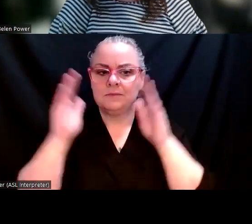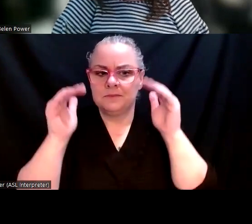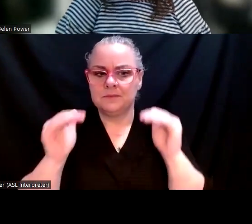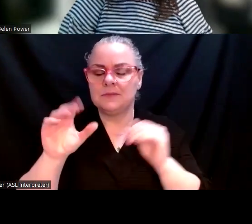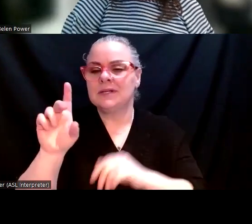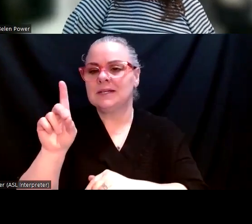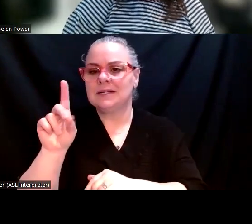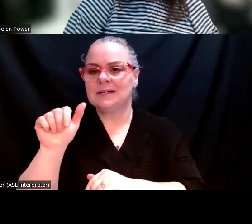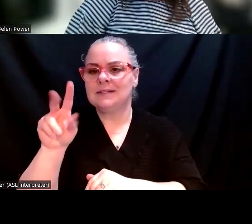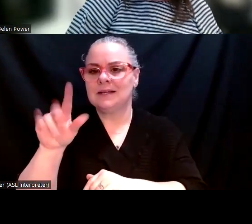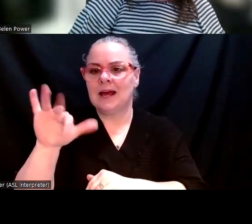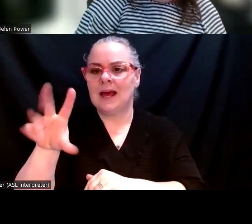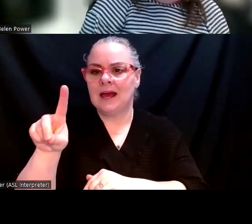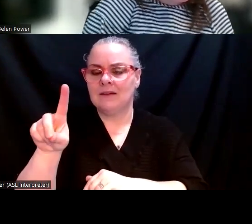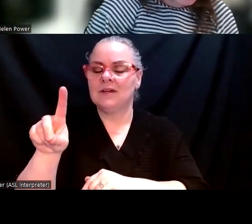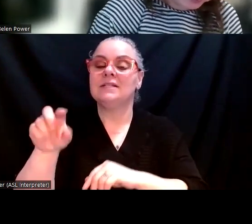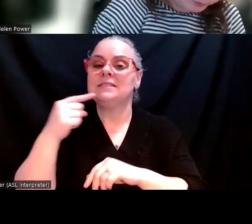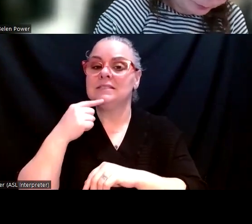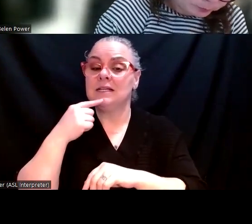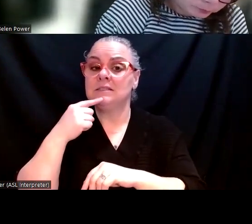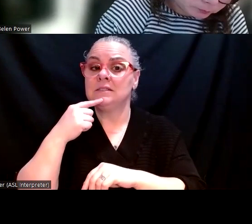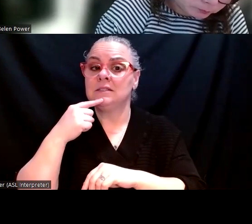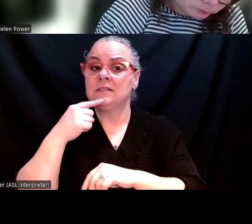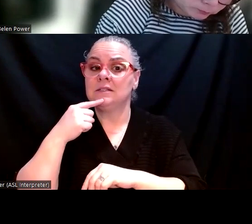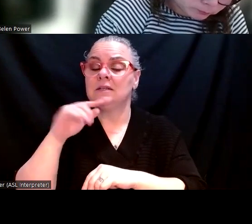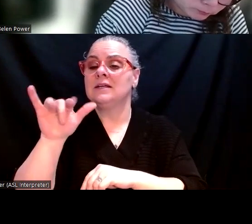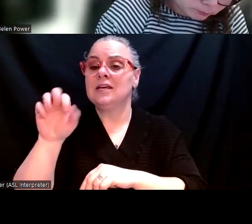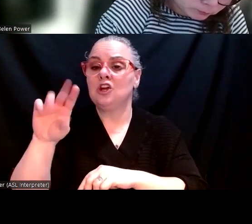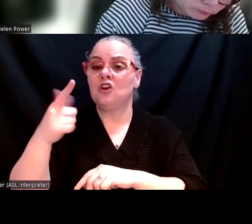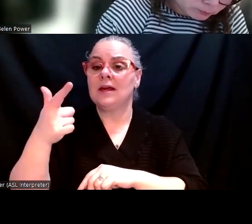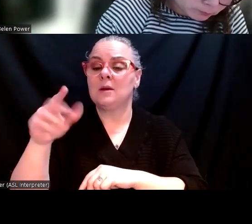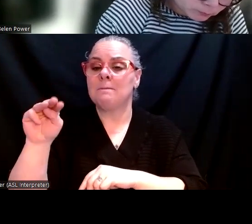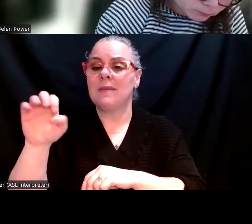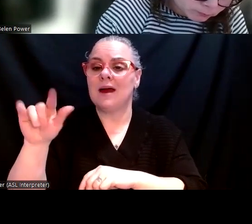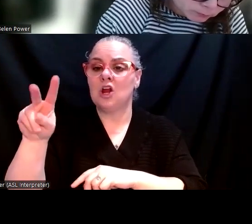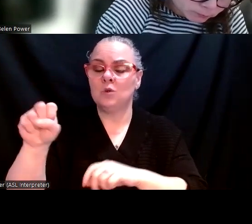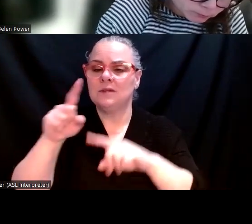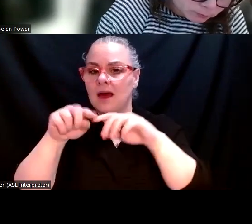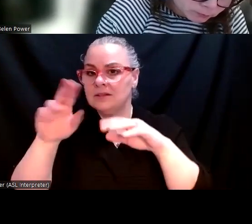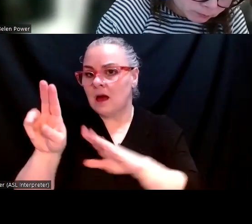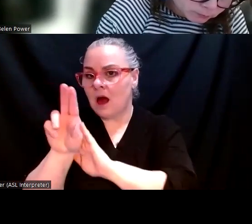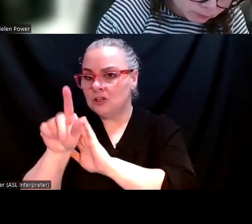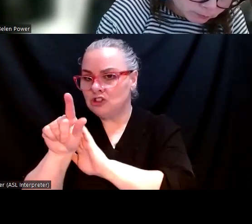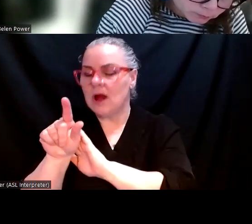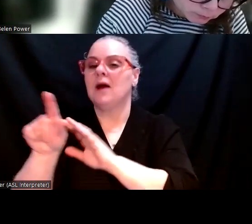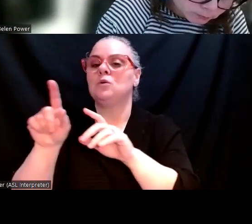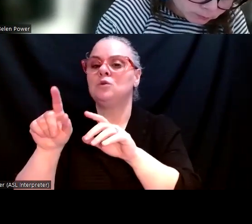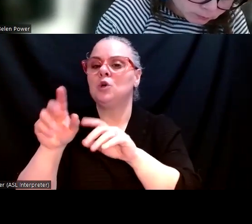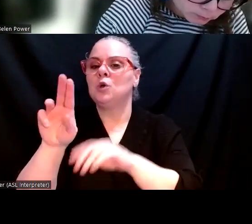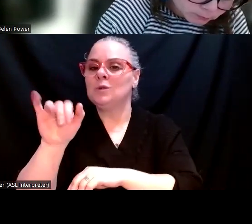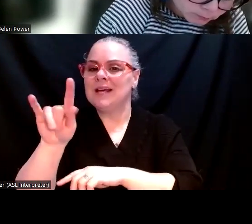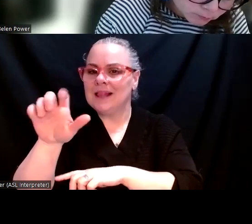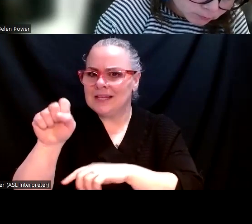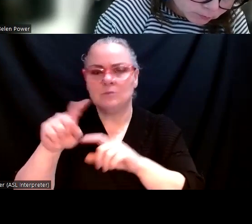David Dow has a comment that says, Yearling Meadows, where I live, has underground utilities, but we often have